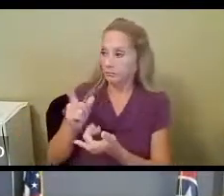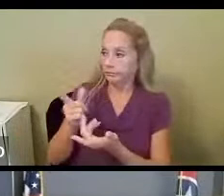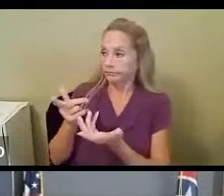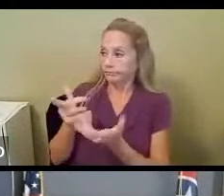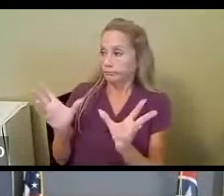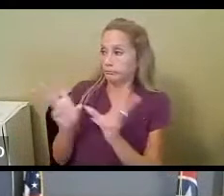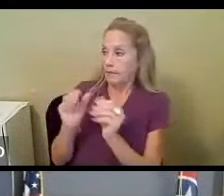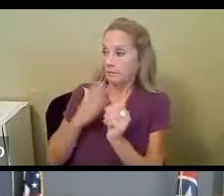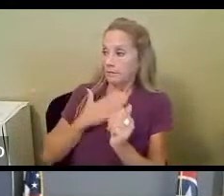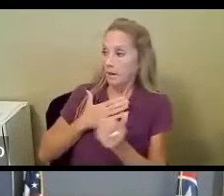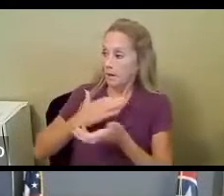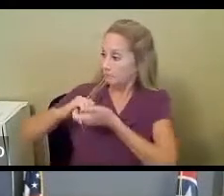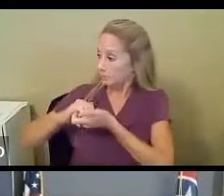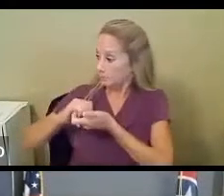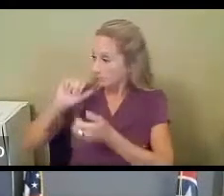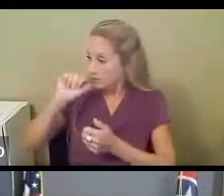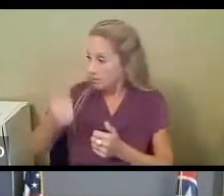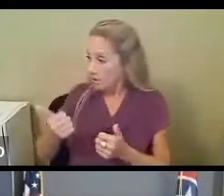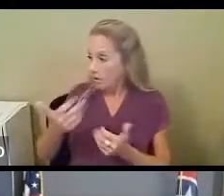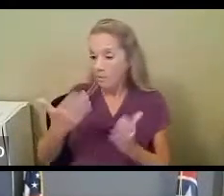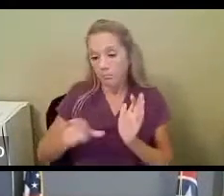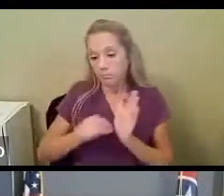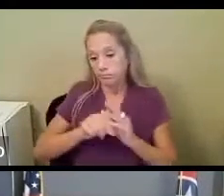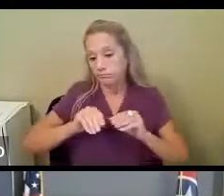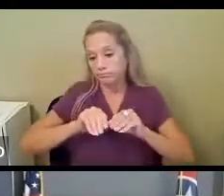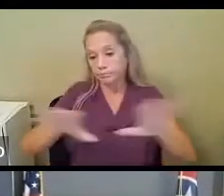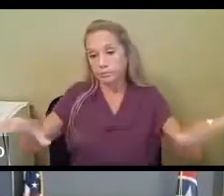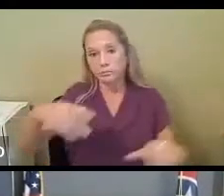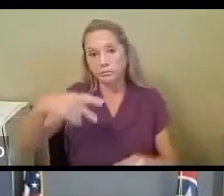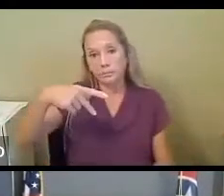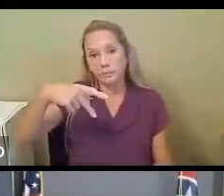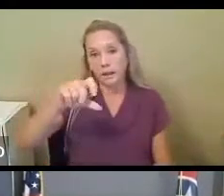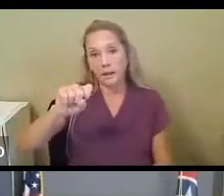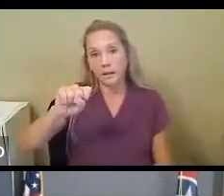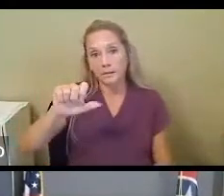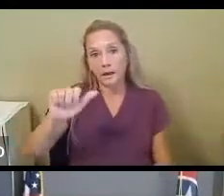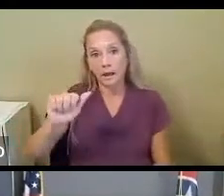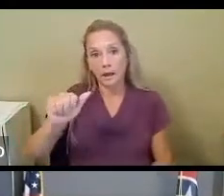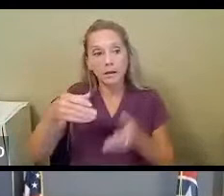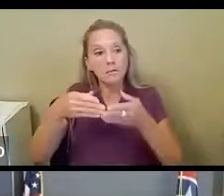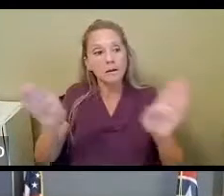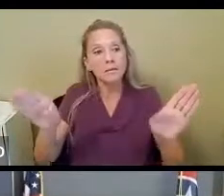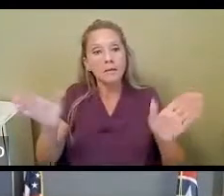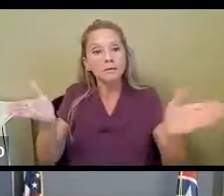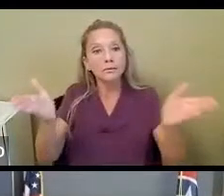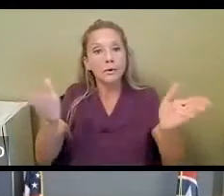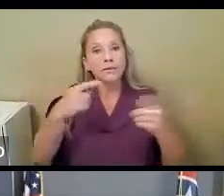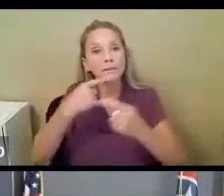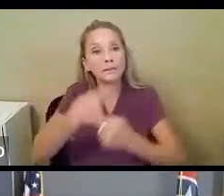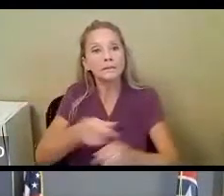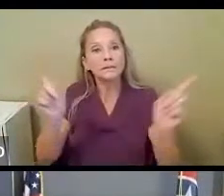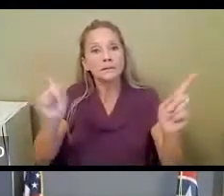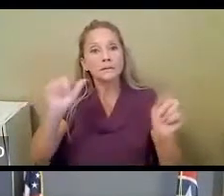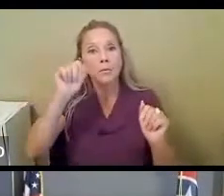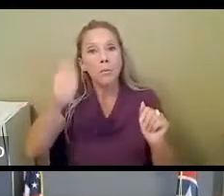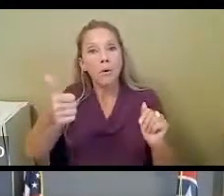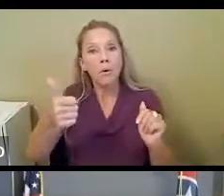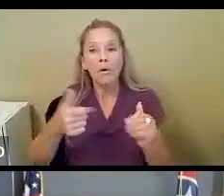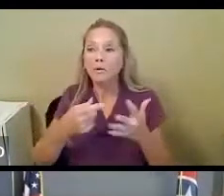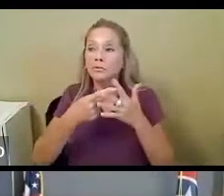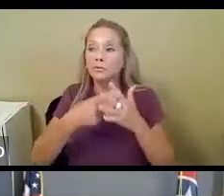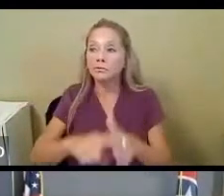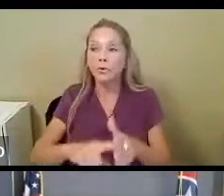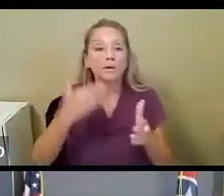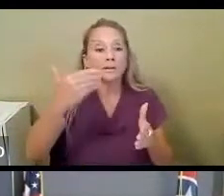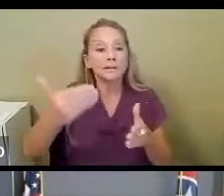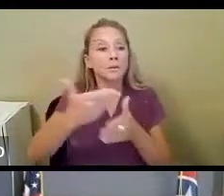then put out some kind of a PSA or a letter to all of our establishments that this is what's going to happen starting this weekend.